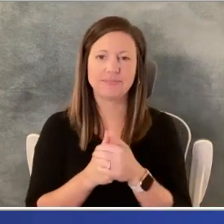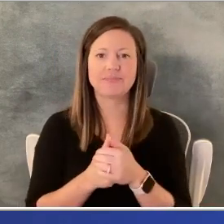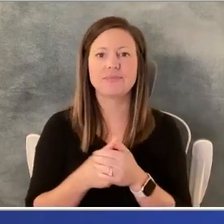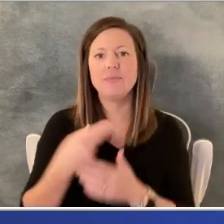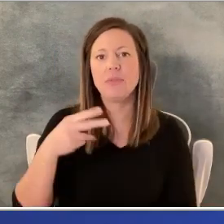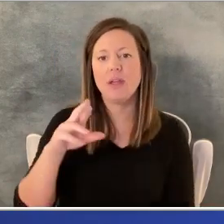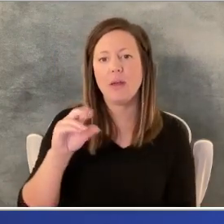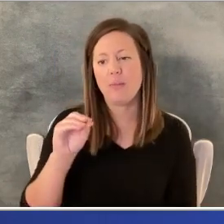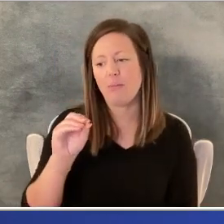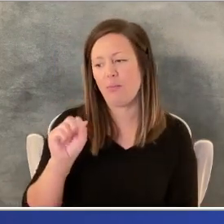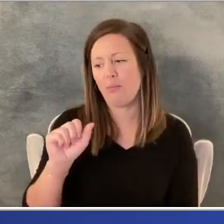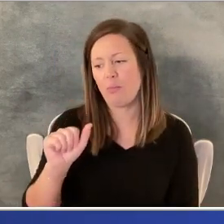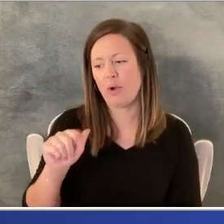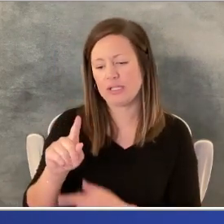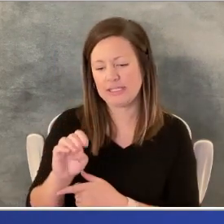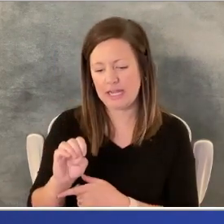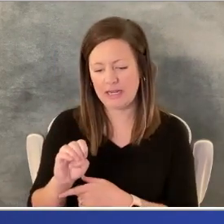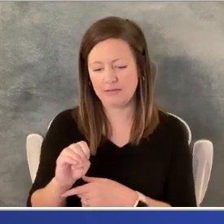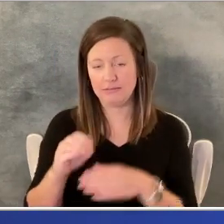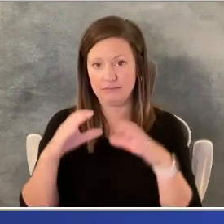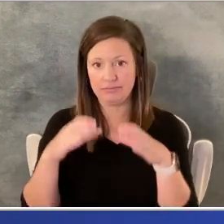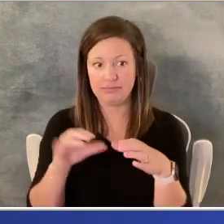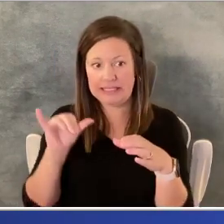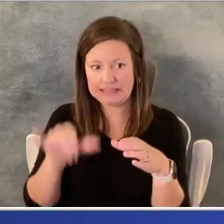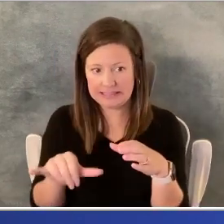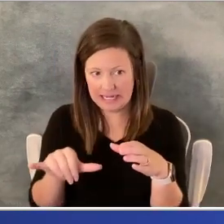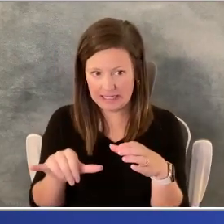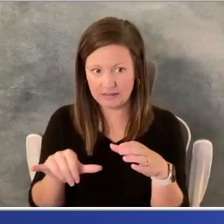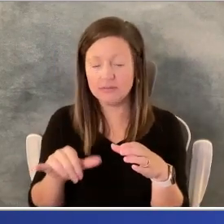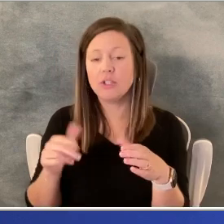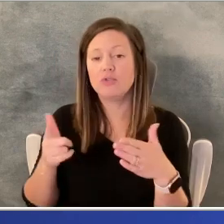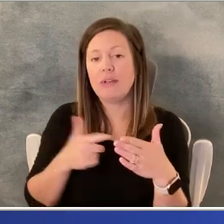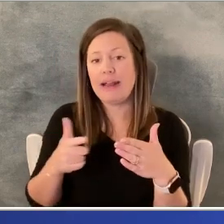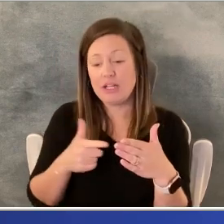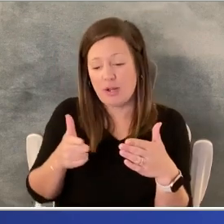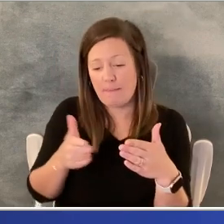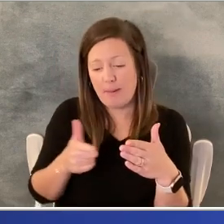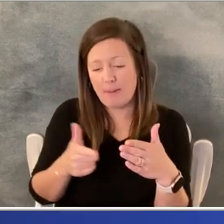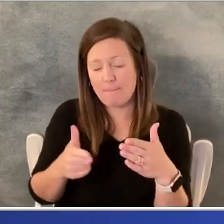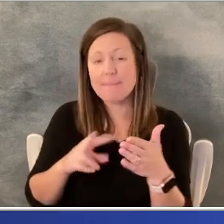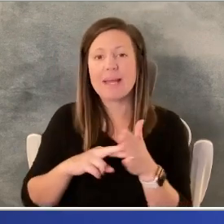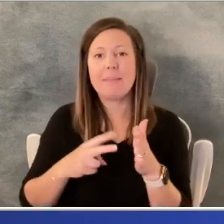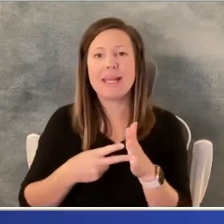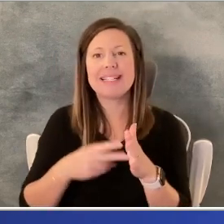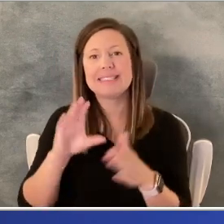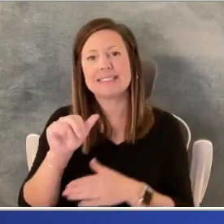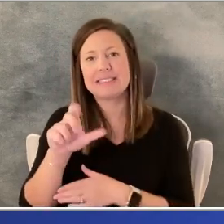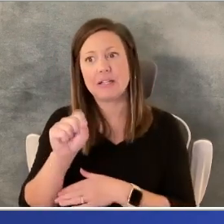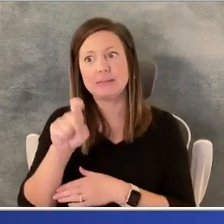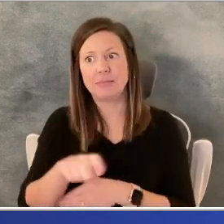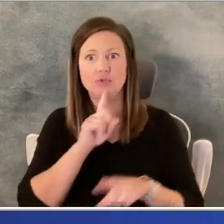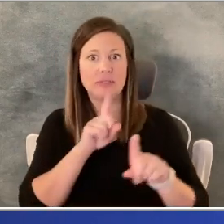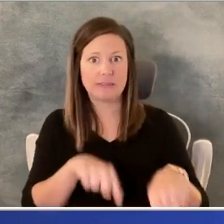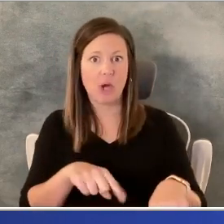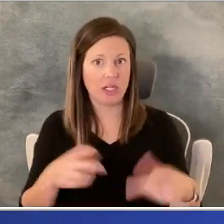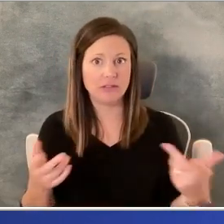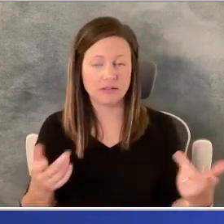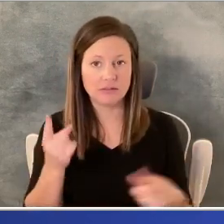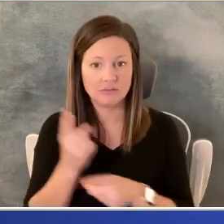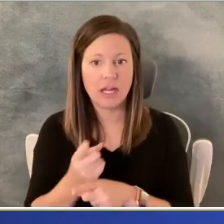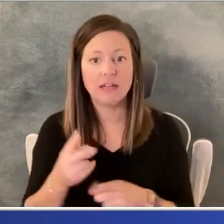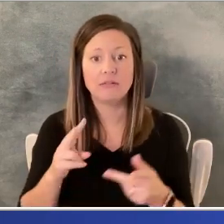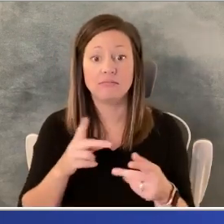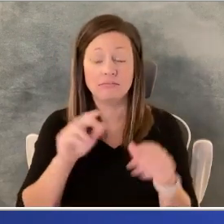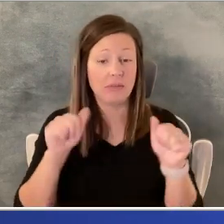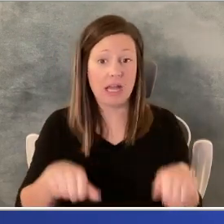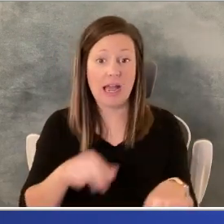radiation is being focused at the cancer cells, the cells have to respond to the radiation. So I can guarantee that those cancer cells